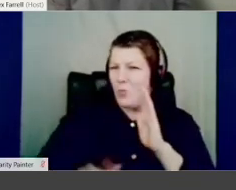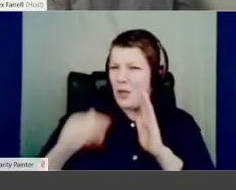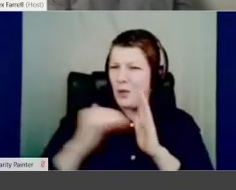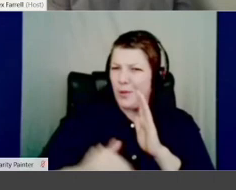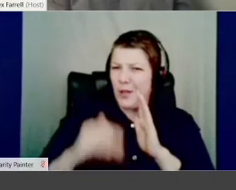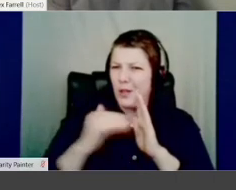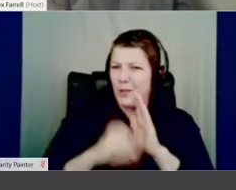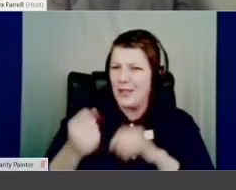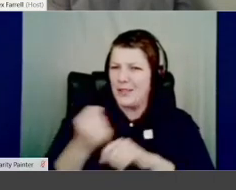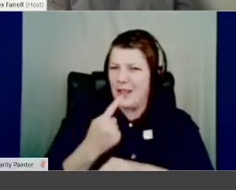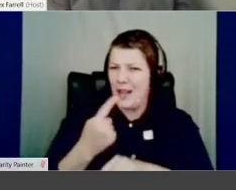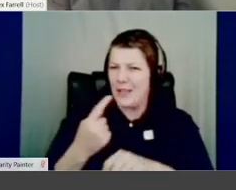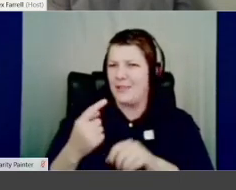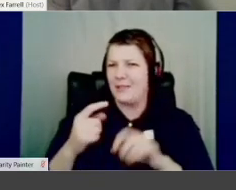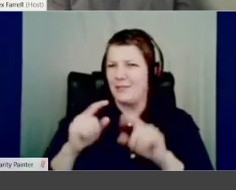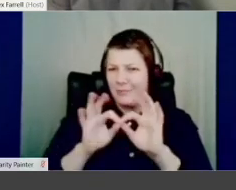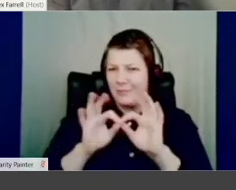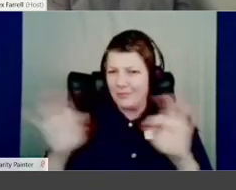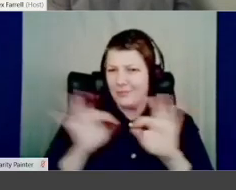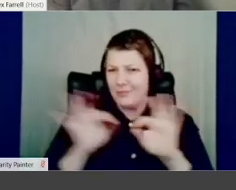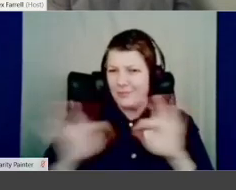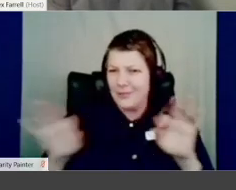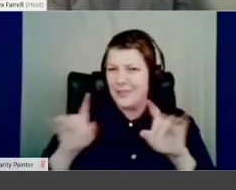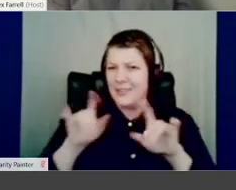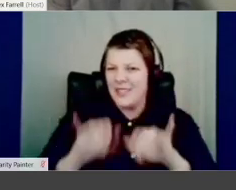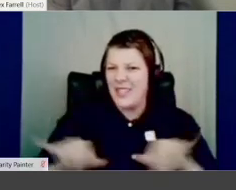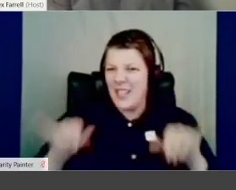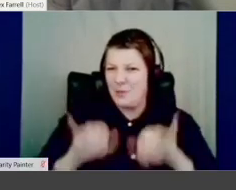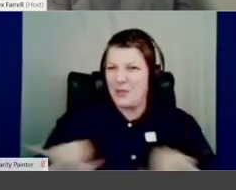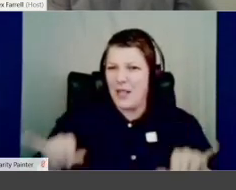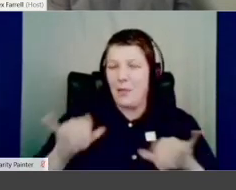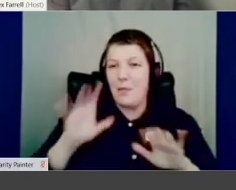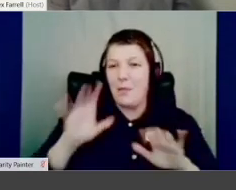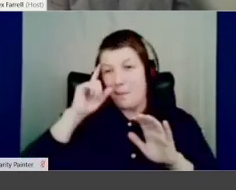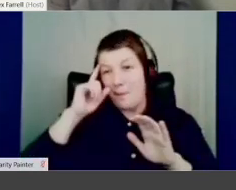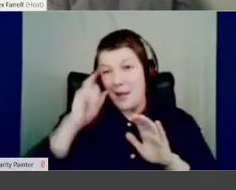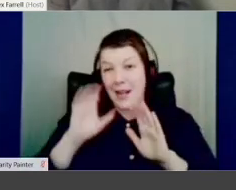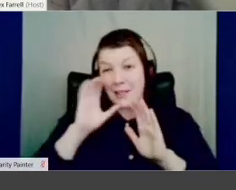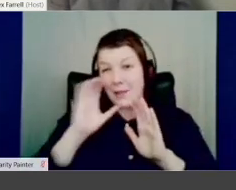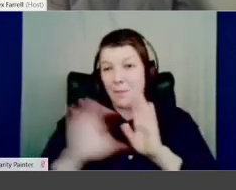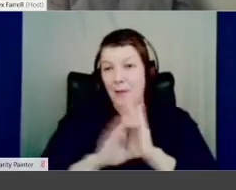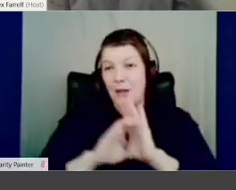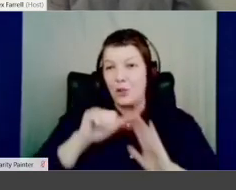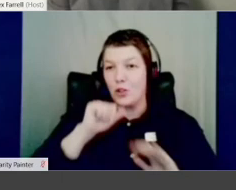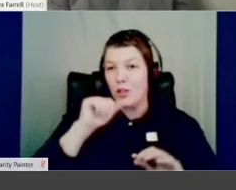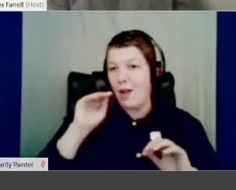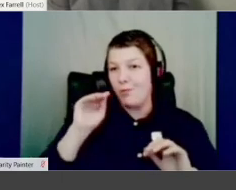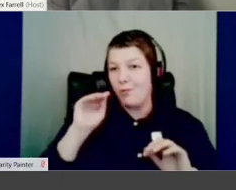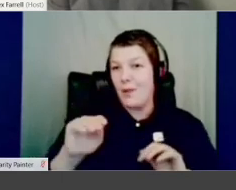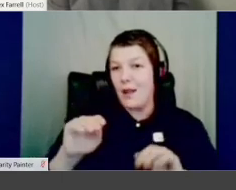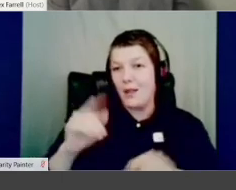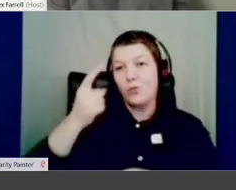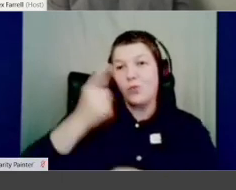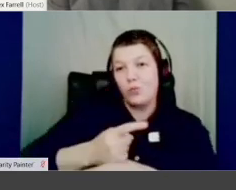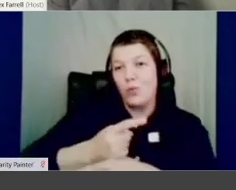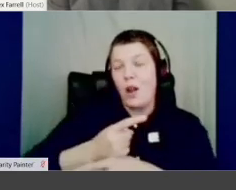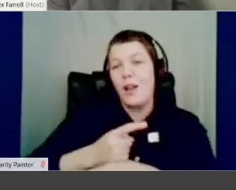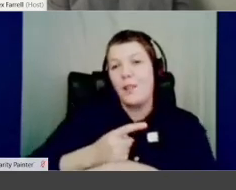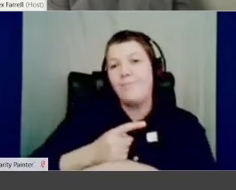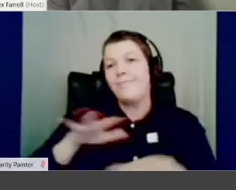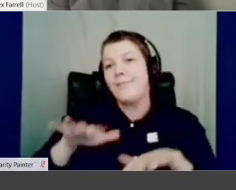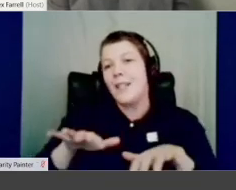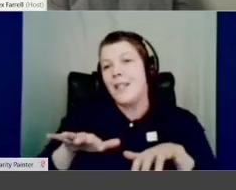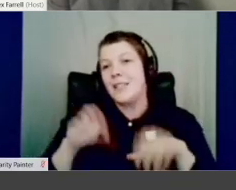takes a lot of thought, and it takes a lot of people actually using the software, right, to like go in and listen to your website. A great tip